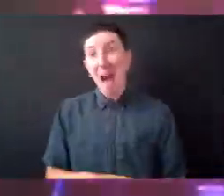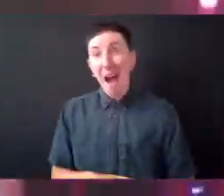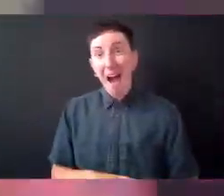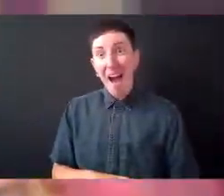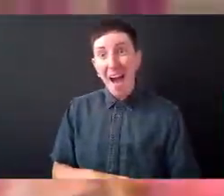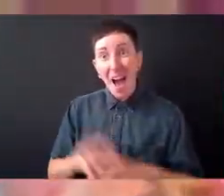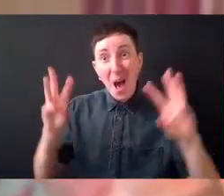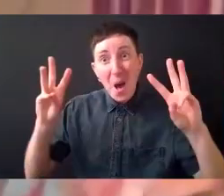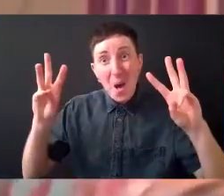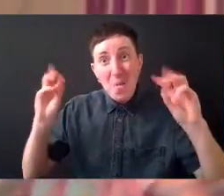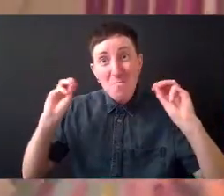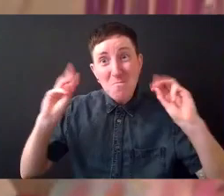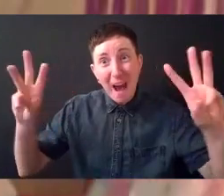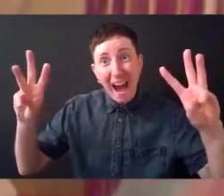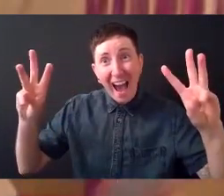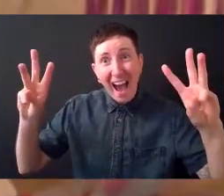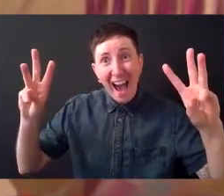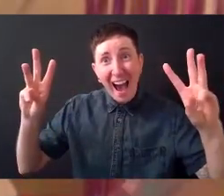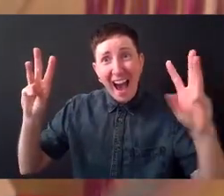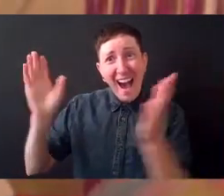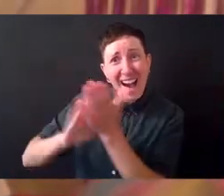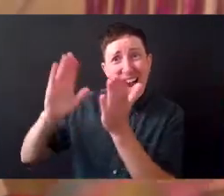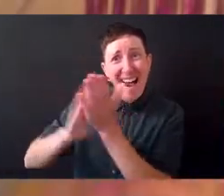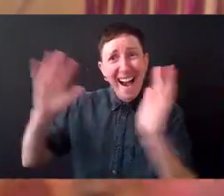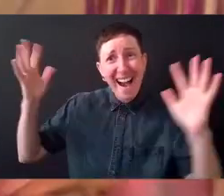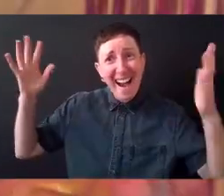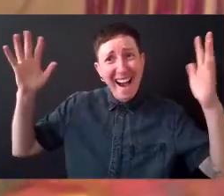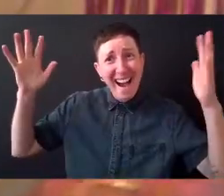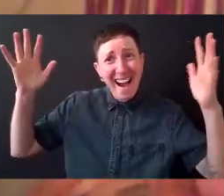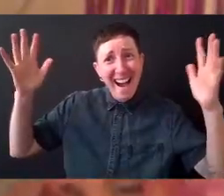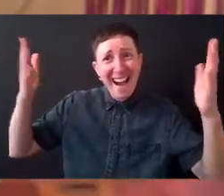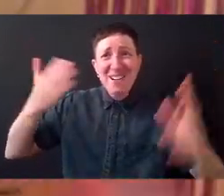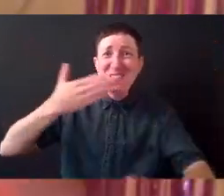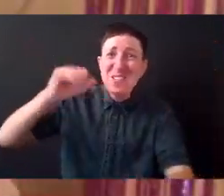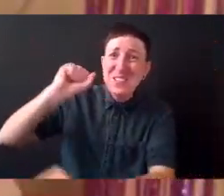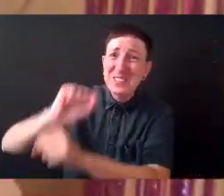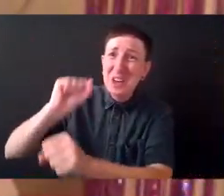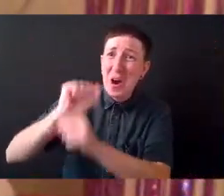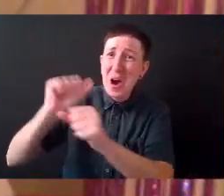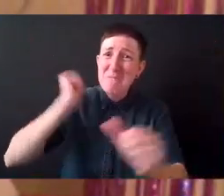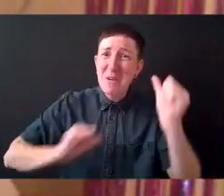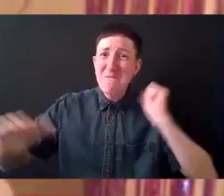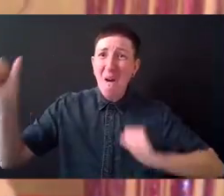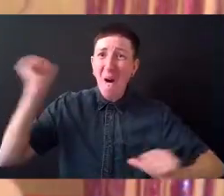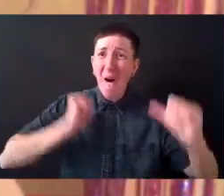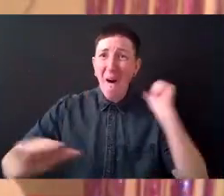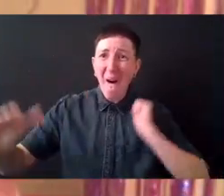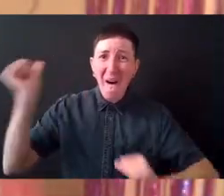Wow, what a beautiful performance that was.